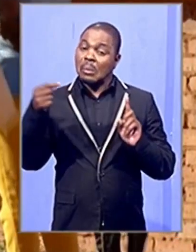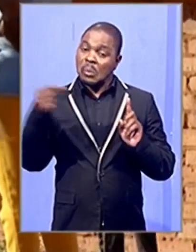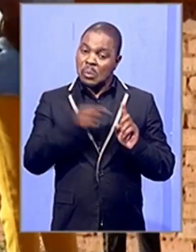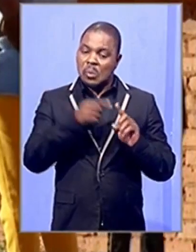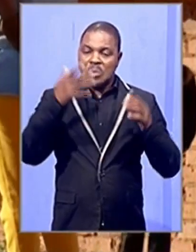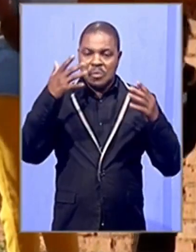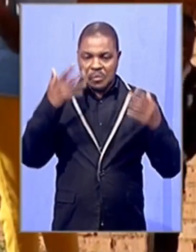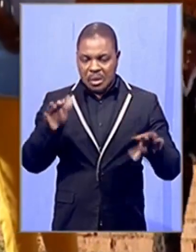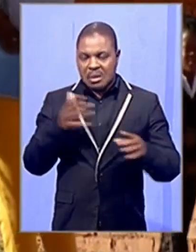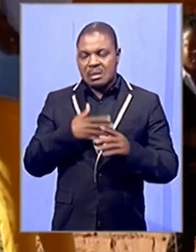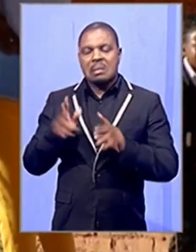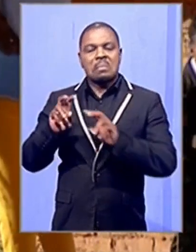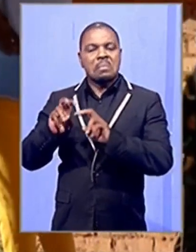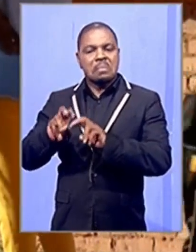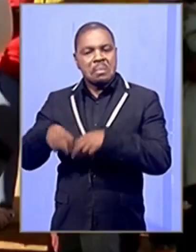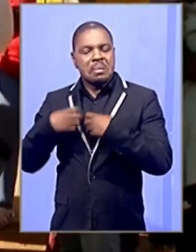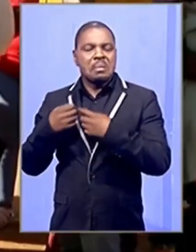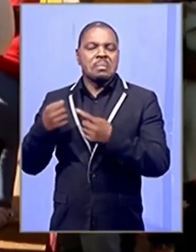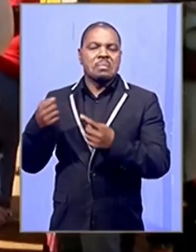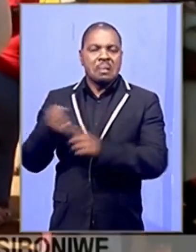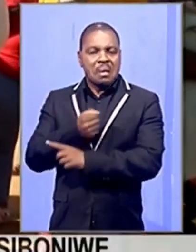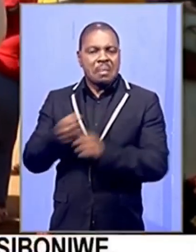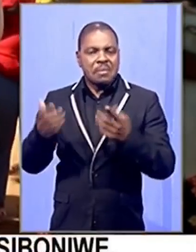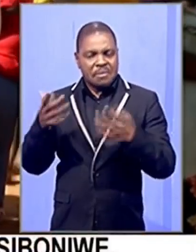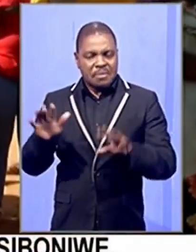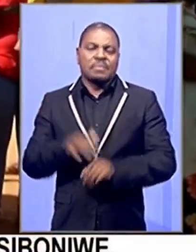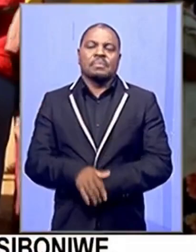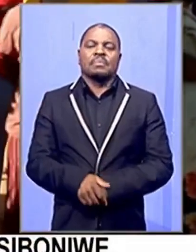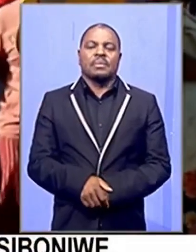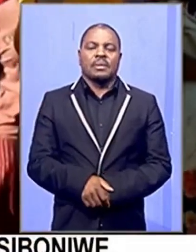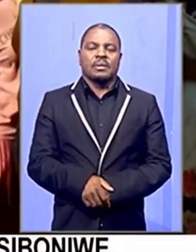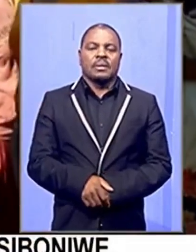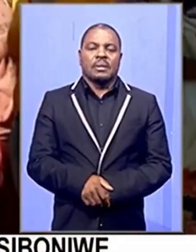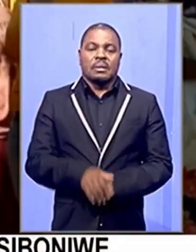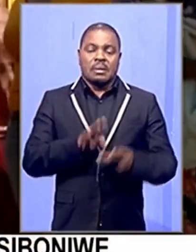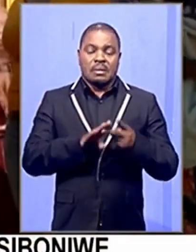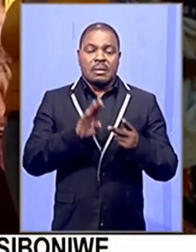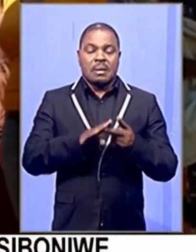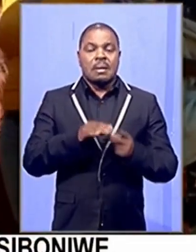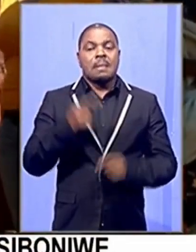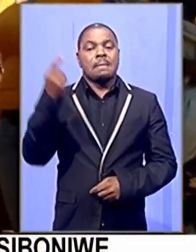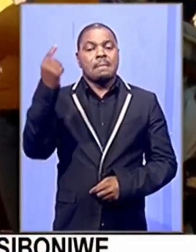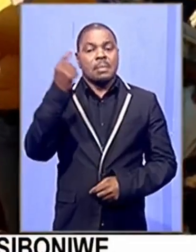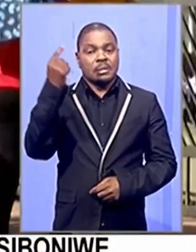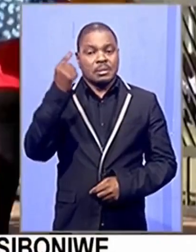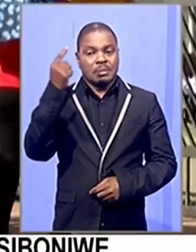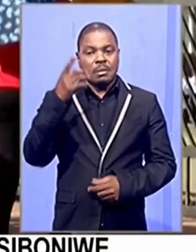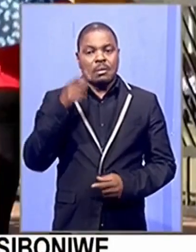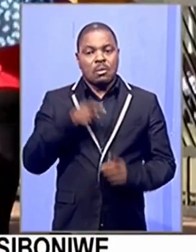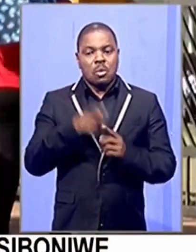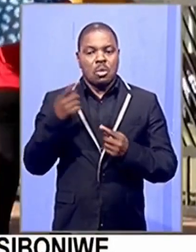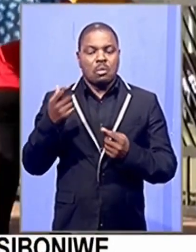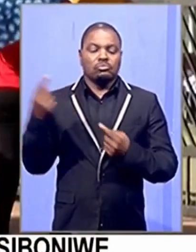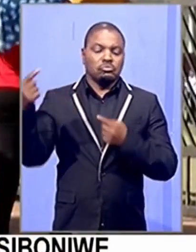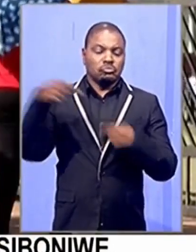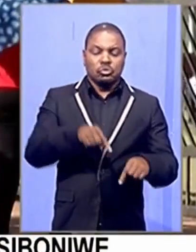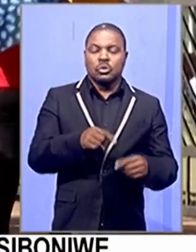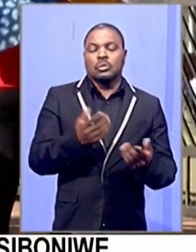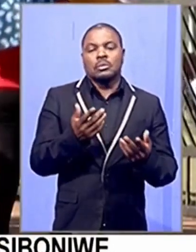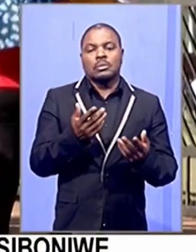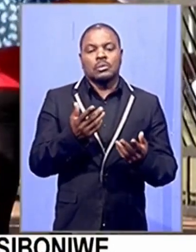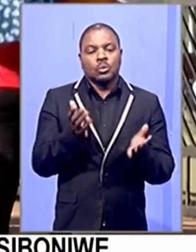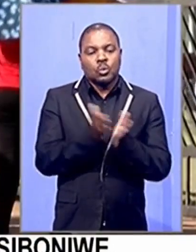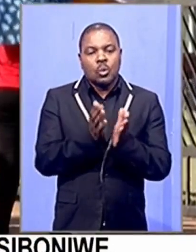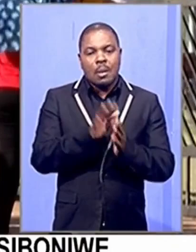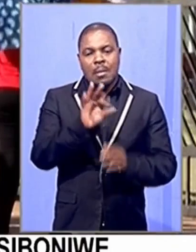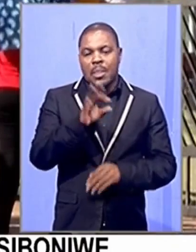o iphantse ka thobalano le ena le gore o mmeteletse. Mogokgo wa sekolo o ne a sa tla tirong ka mosupologo a tshaba